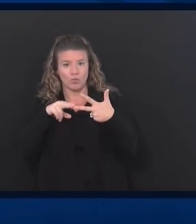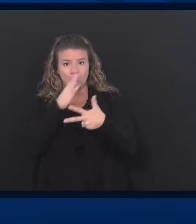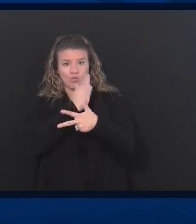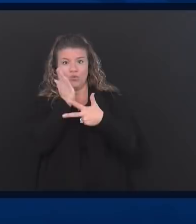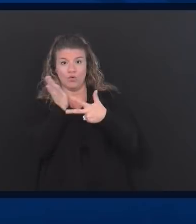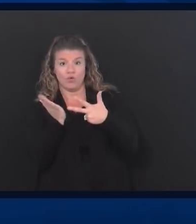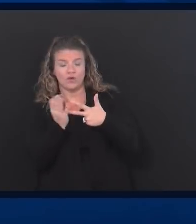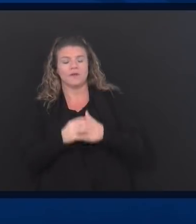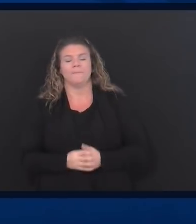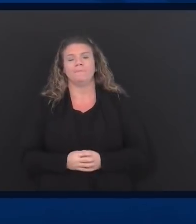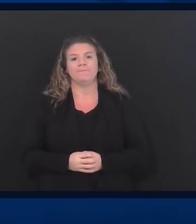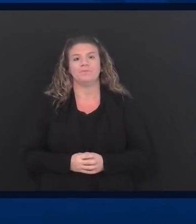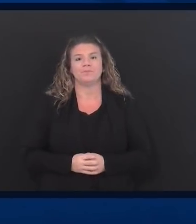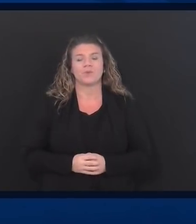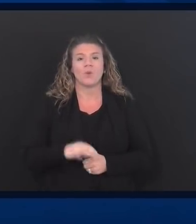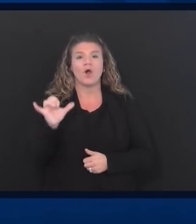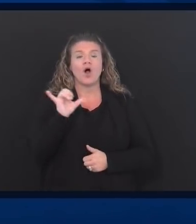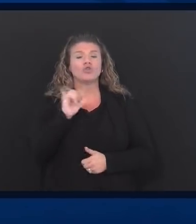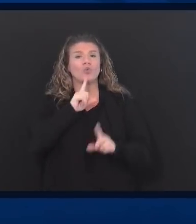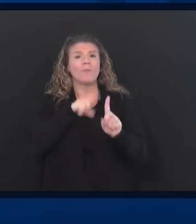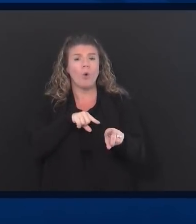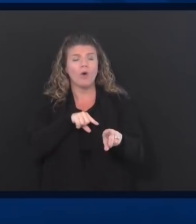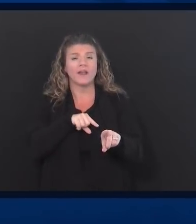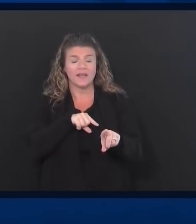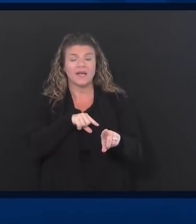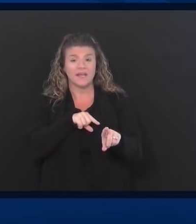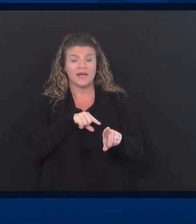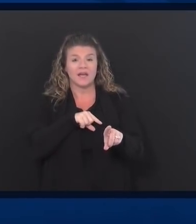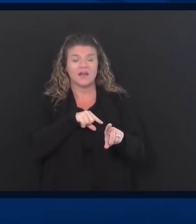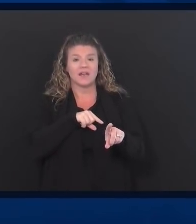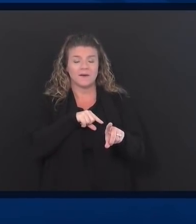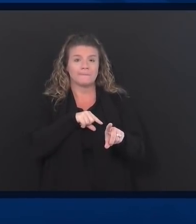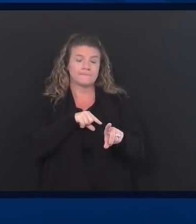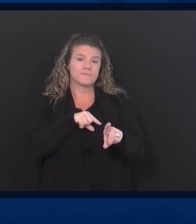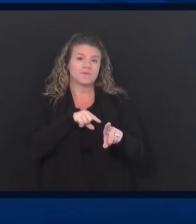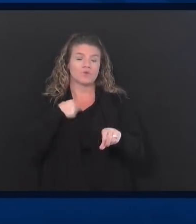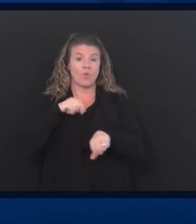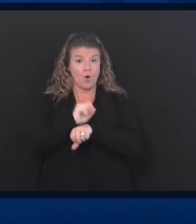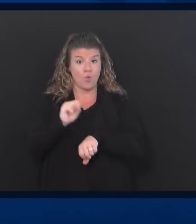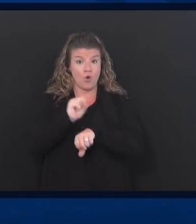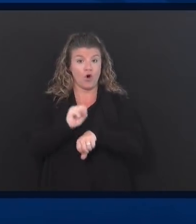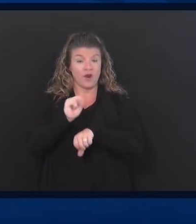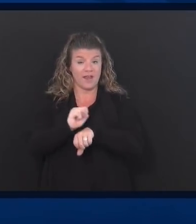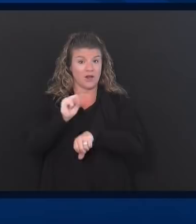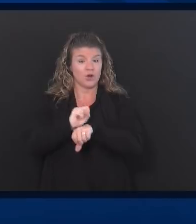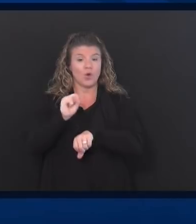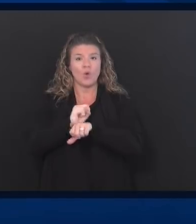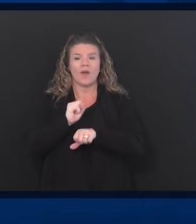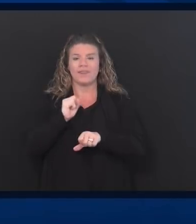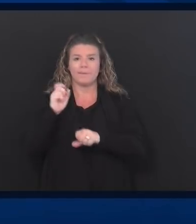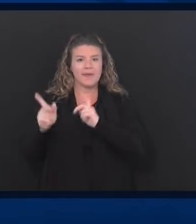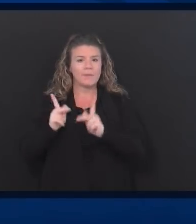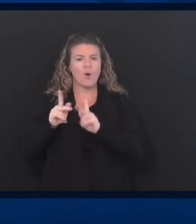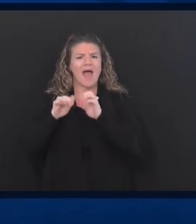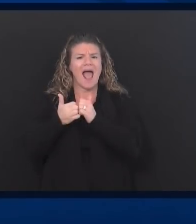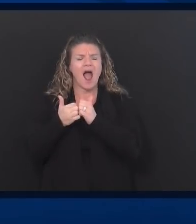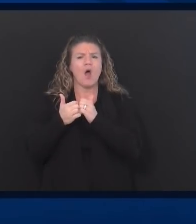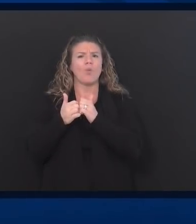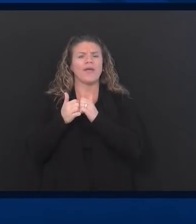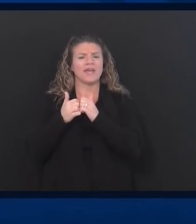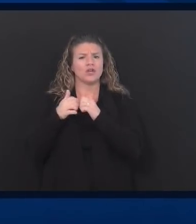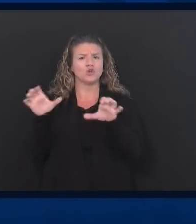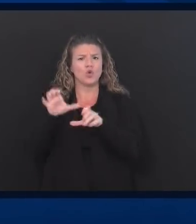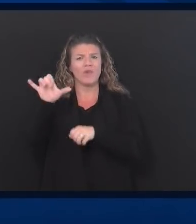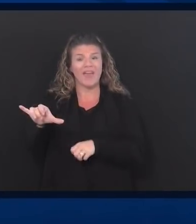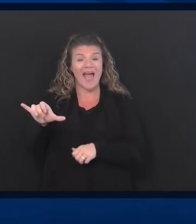piece that we'd like to be reporting on as well shortly. And so we are working with a variety of folks on how to do that. I want to make sure that people realize